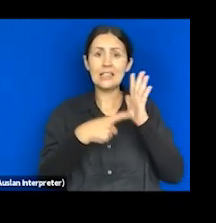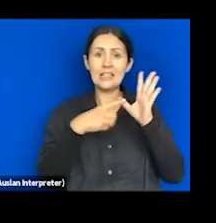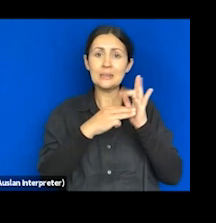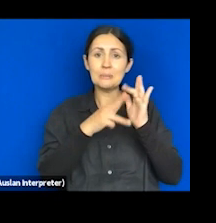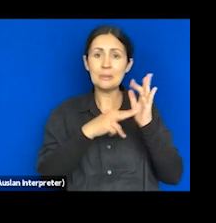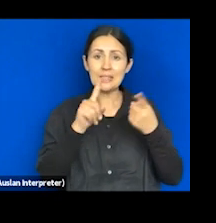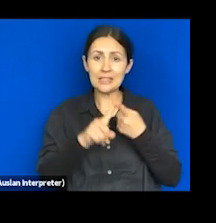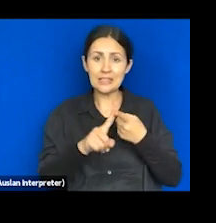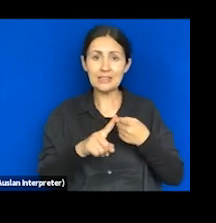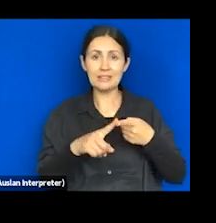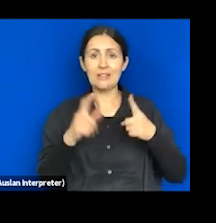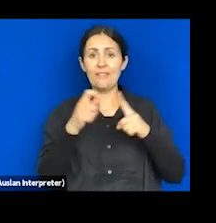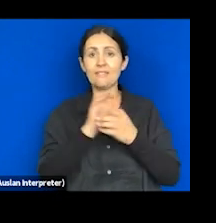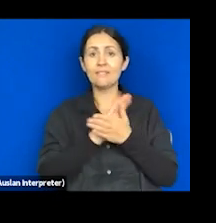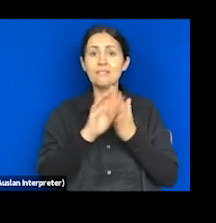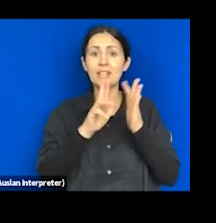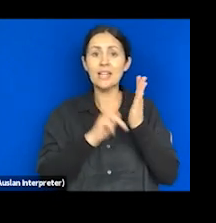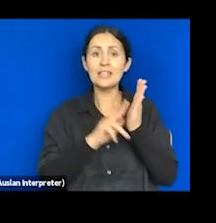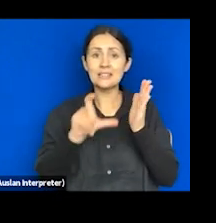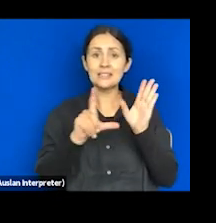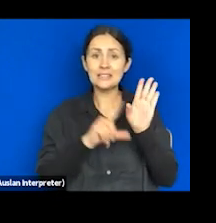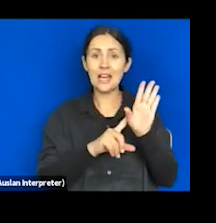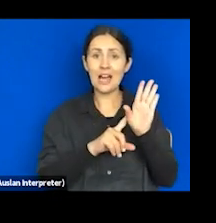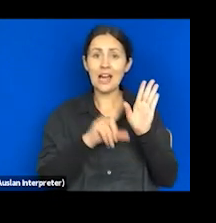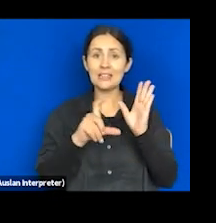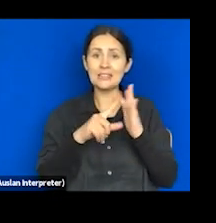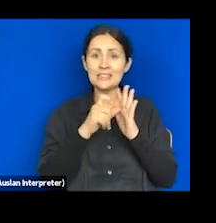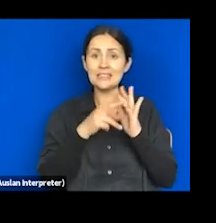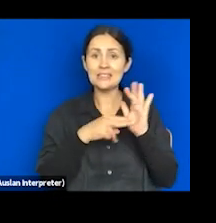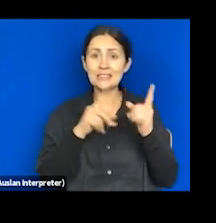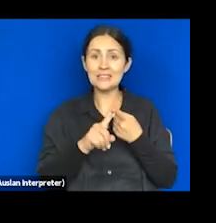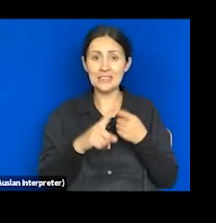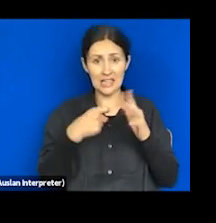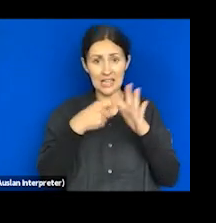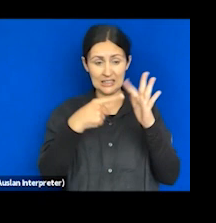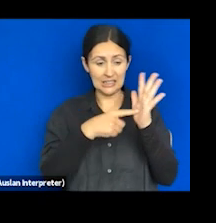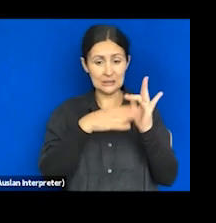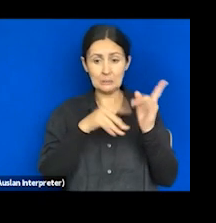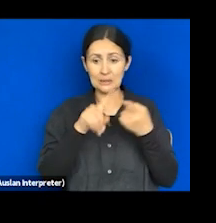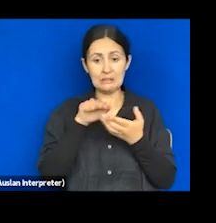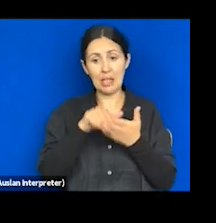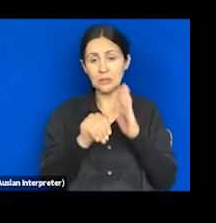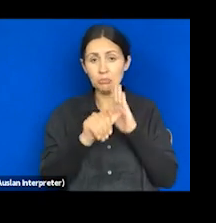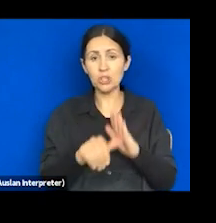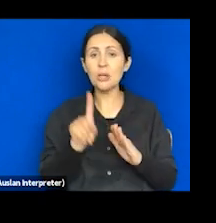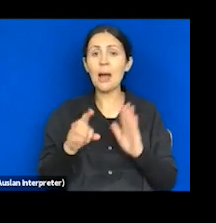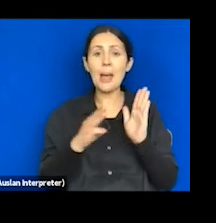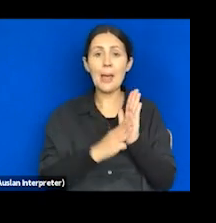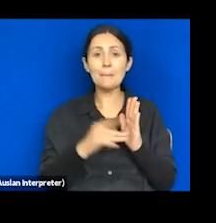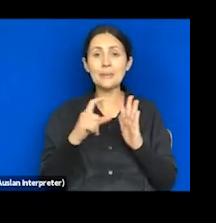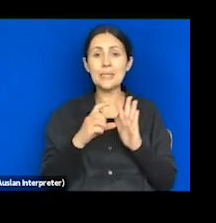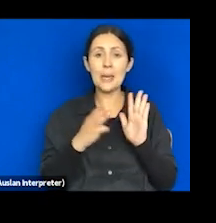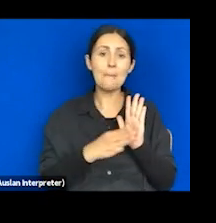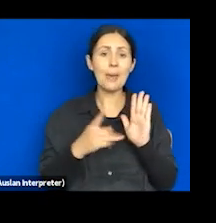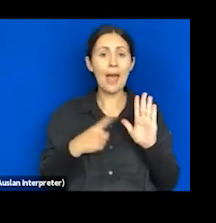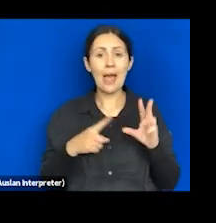phencyclidine. So ketamine, as you're probably aware, has shown a lot of promise in treatment of depression. And MDMA kind of vaguely falls